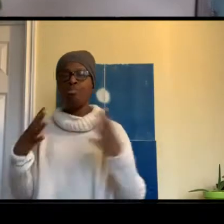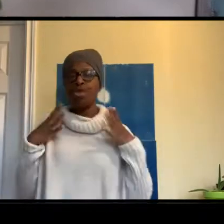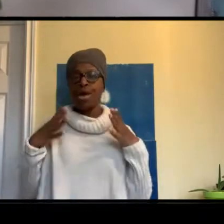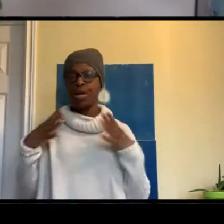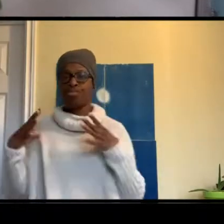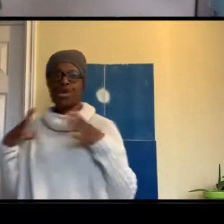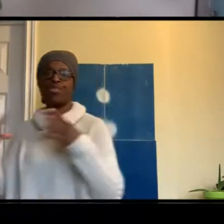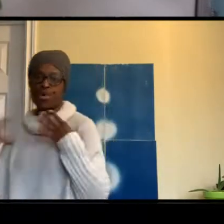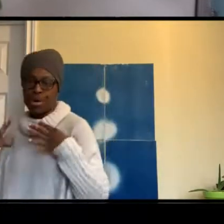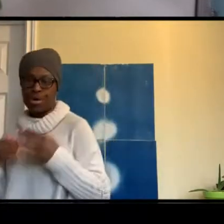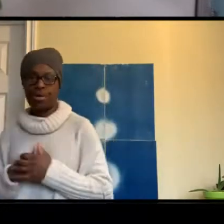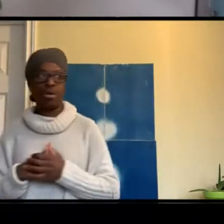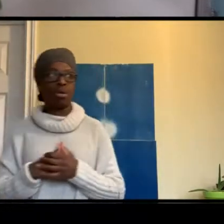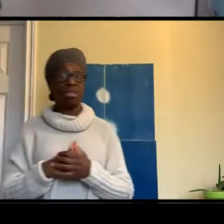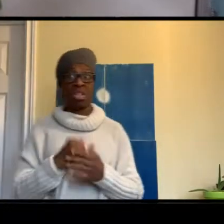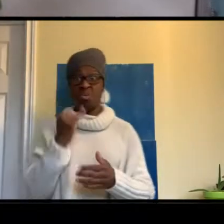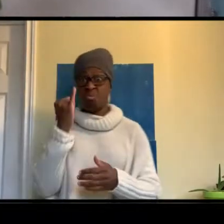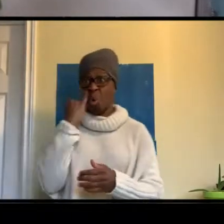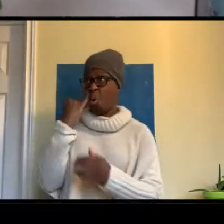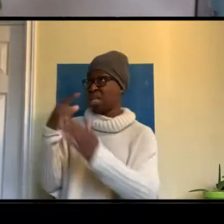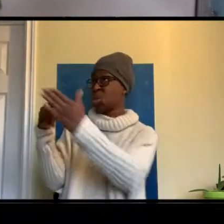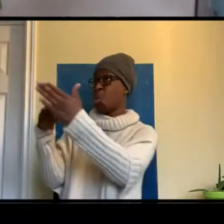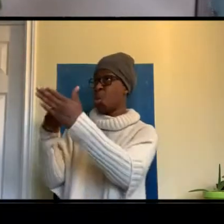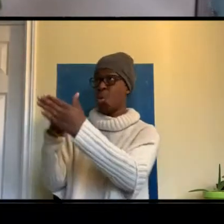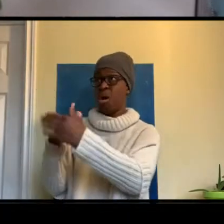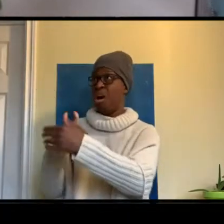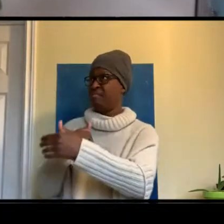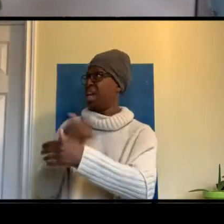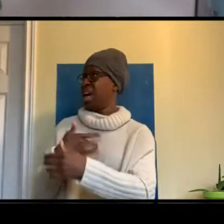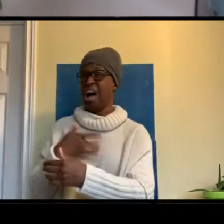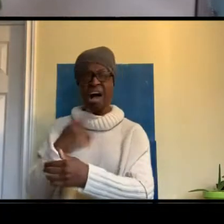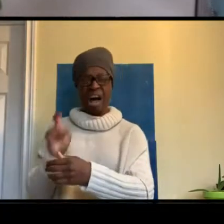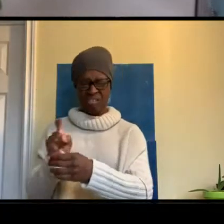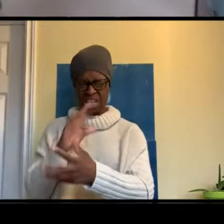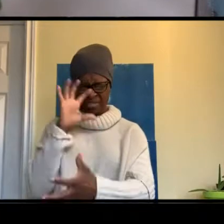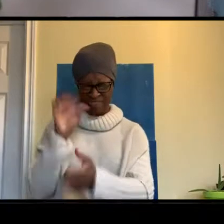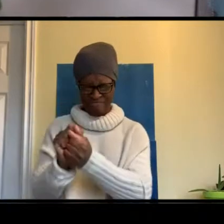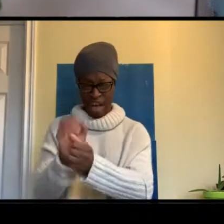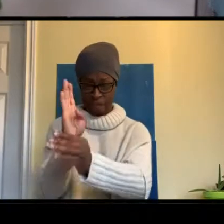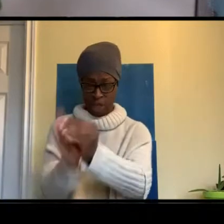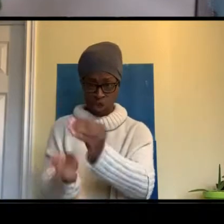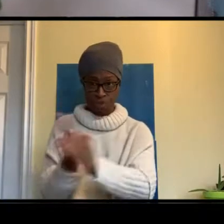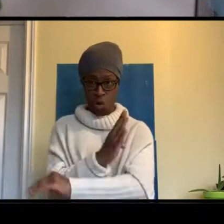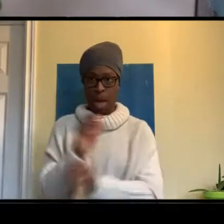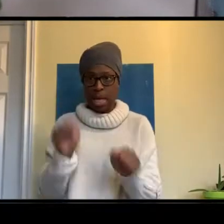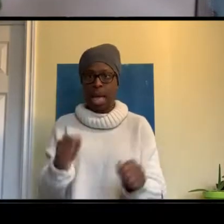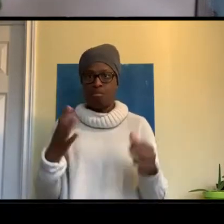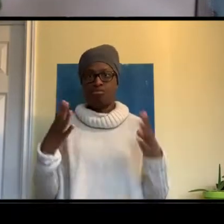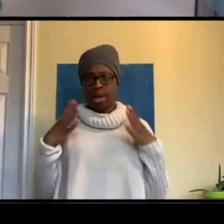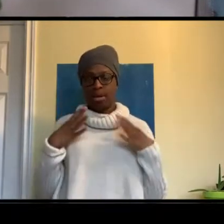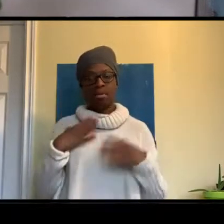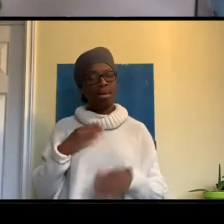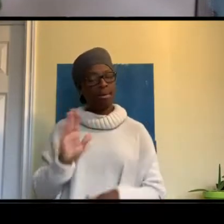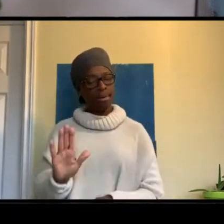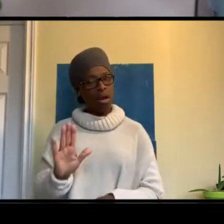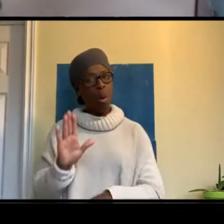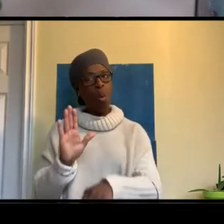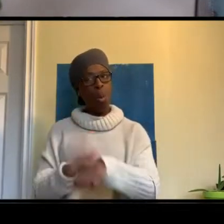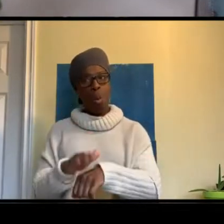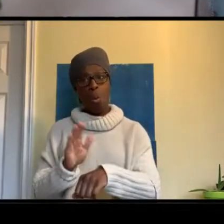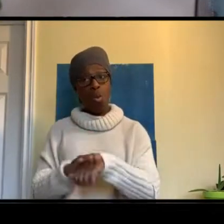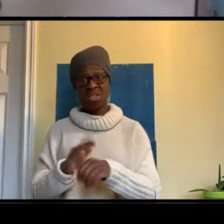feel like I don't deserve a break right now. I need to get this done. But it's not always helpful to